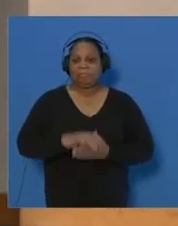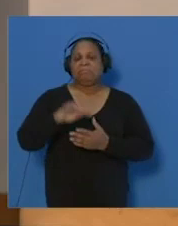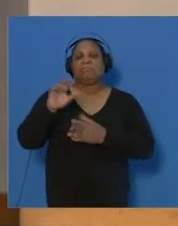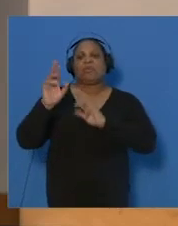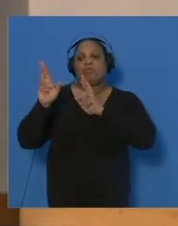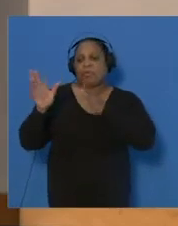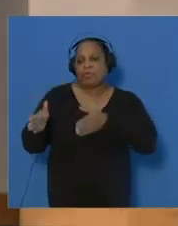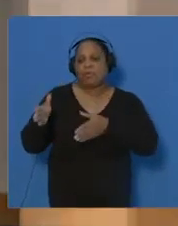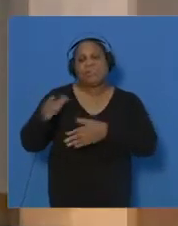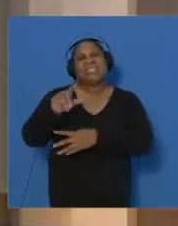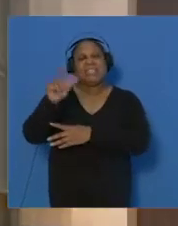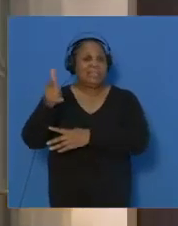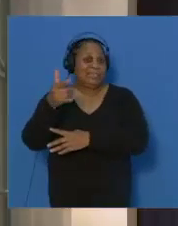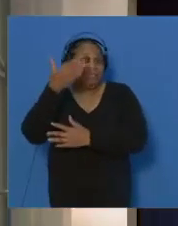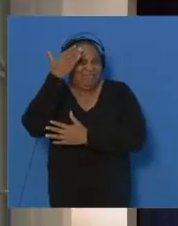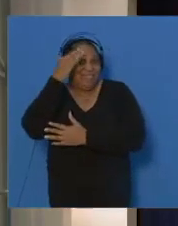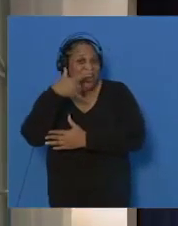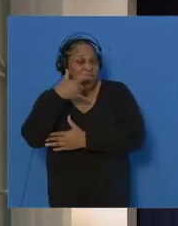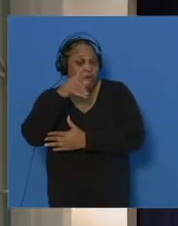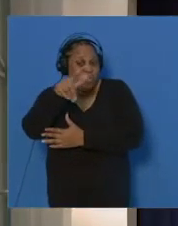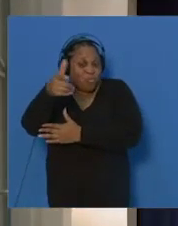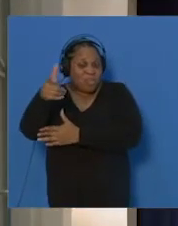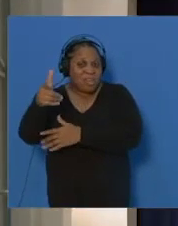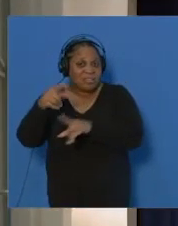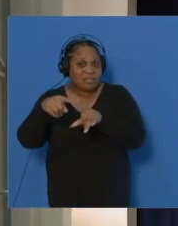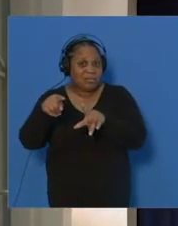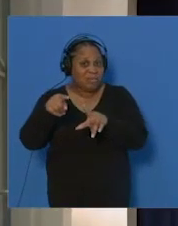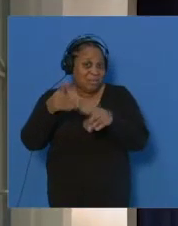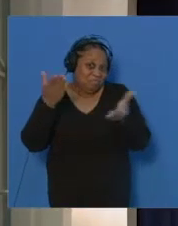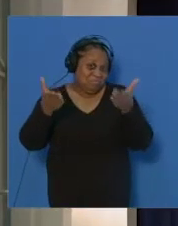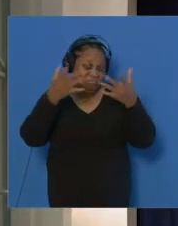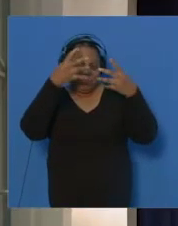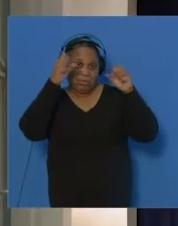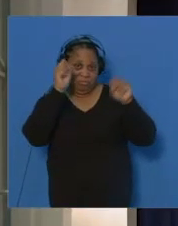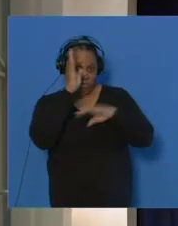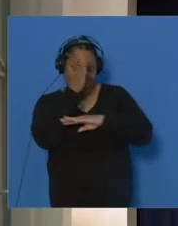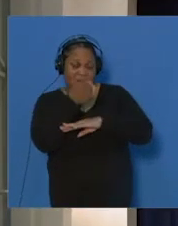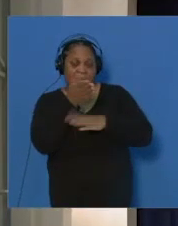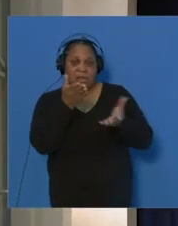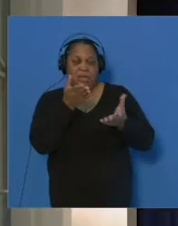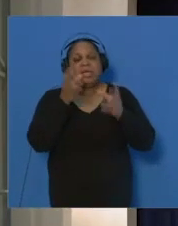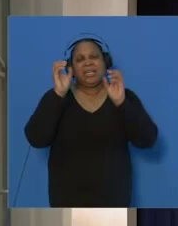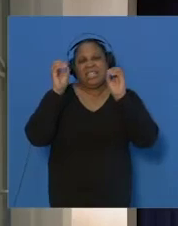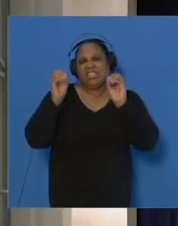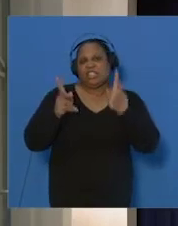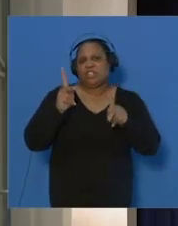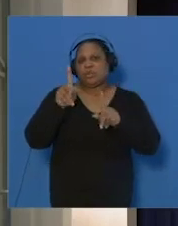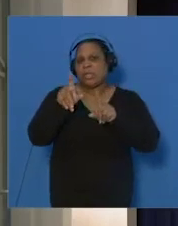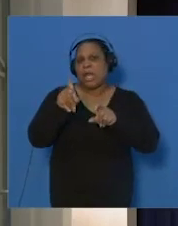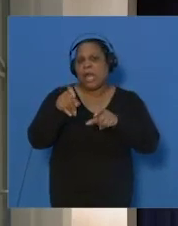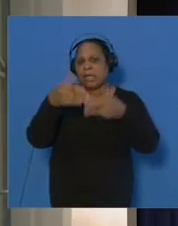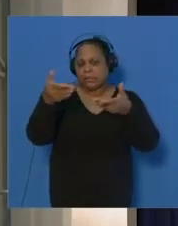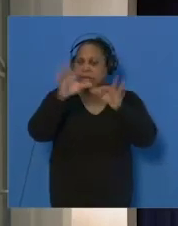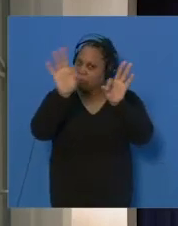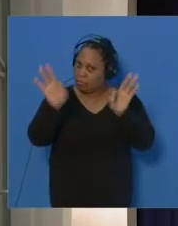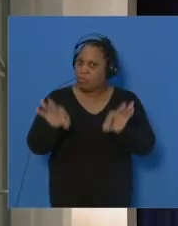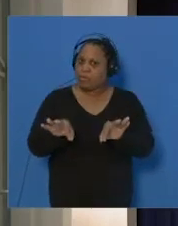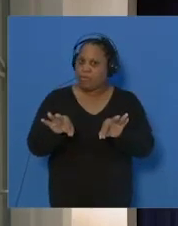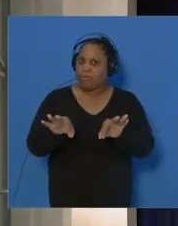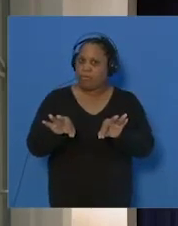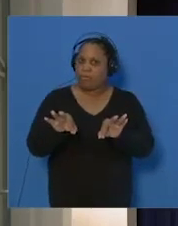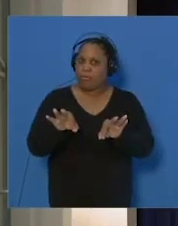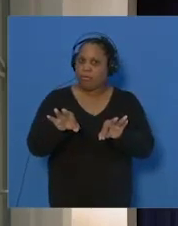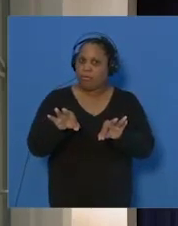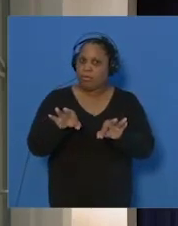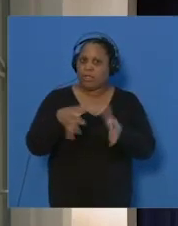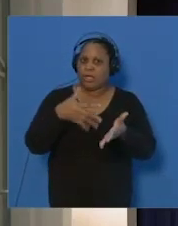I don't know who it go to, probably you, Mr. Premier. Teachers were asked to submit a form if they were deemed